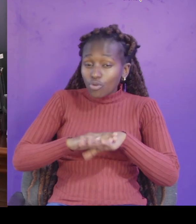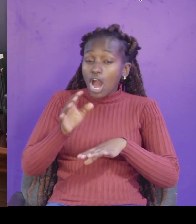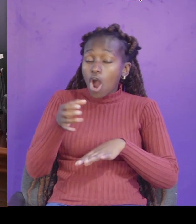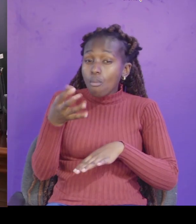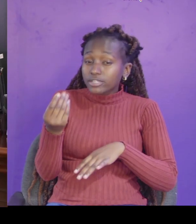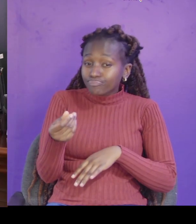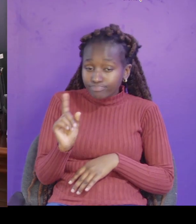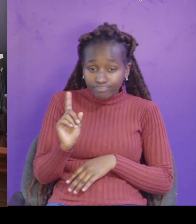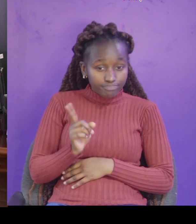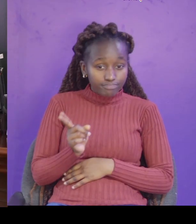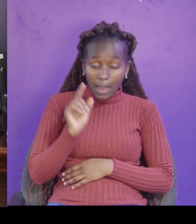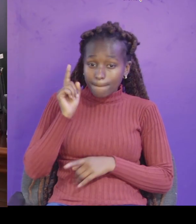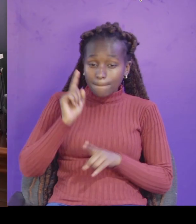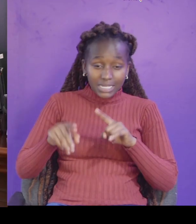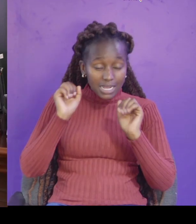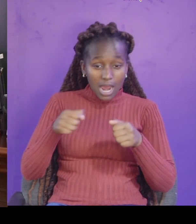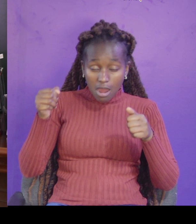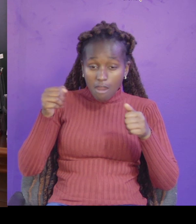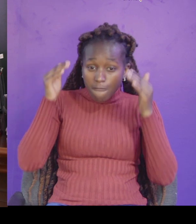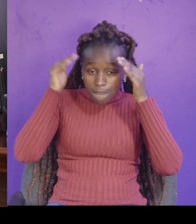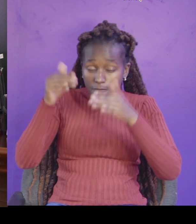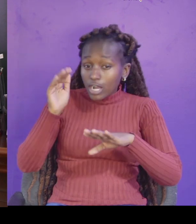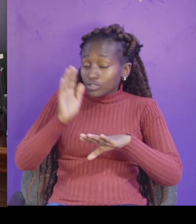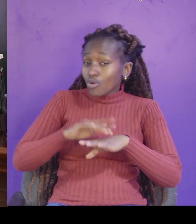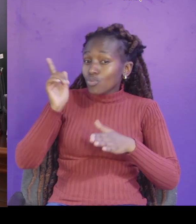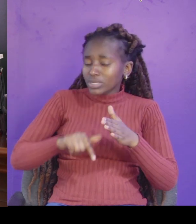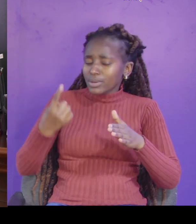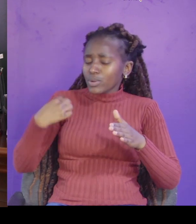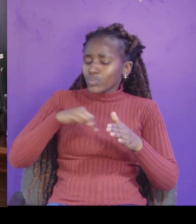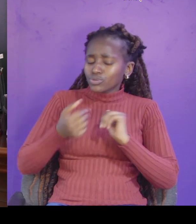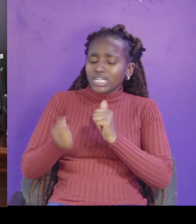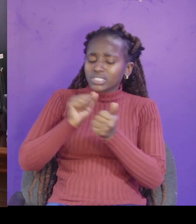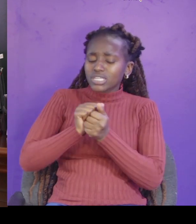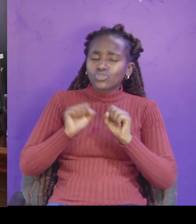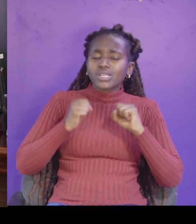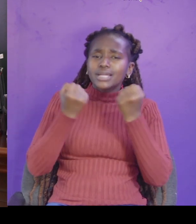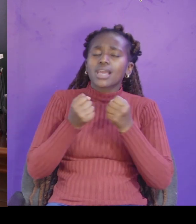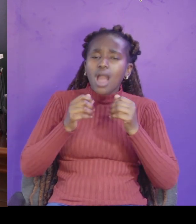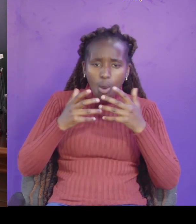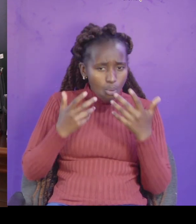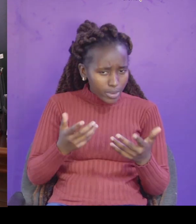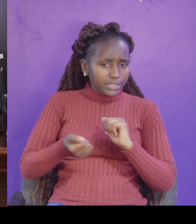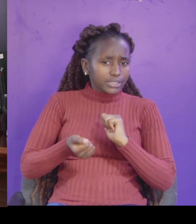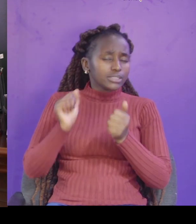people will tell me, thank you, what you did changed our society, changed our environment,